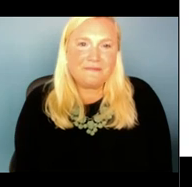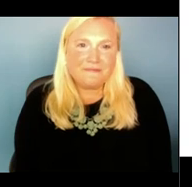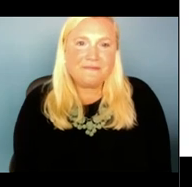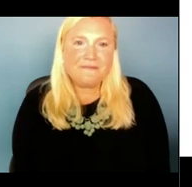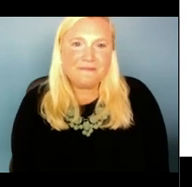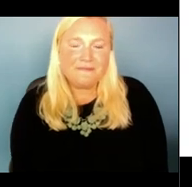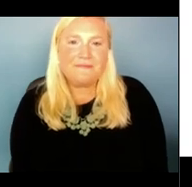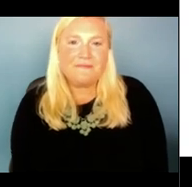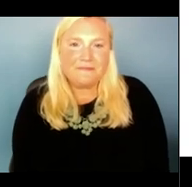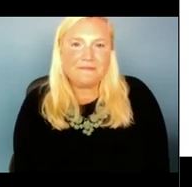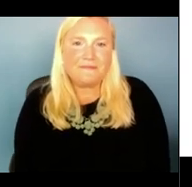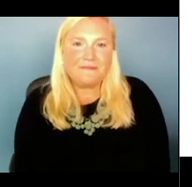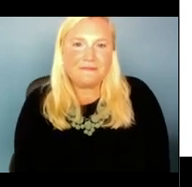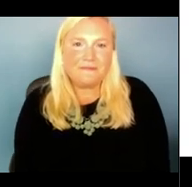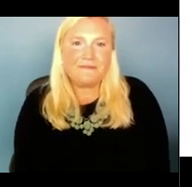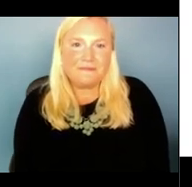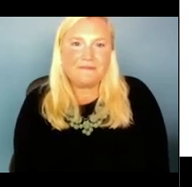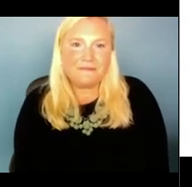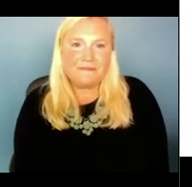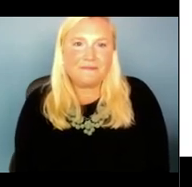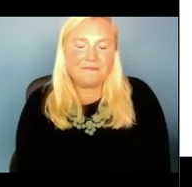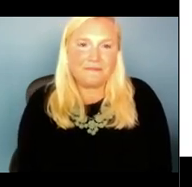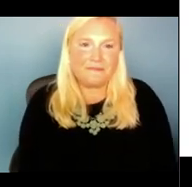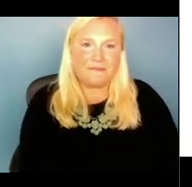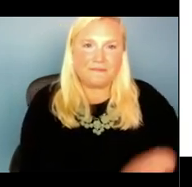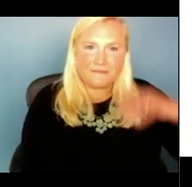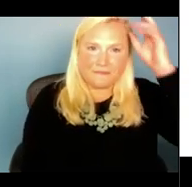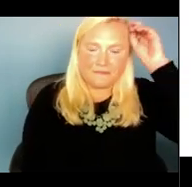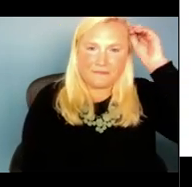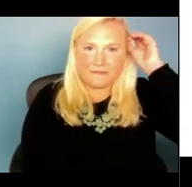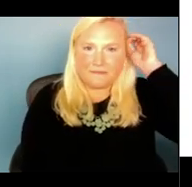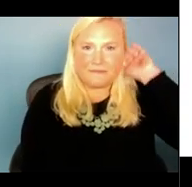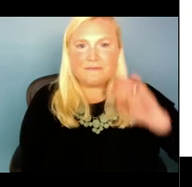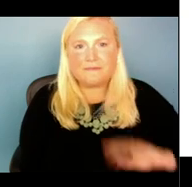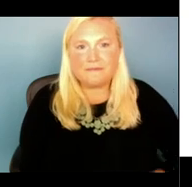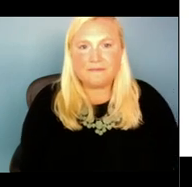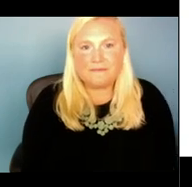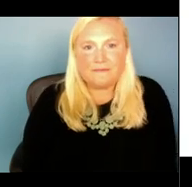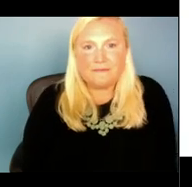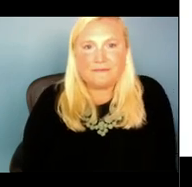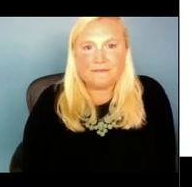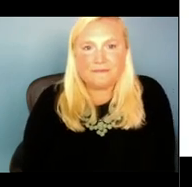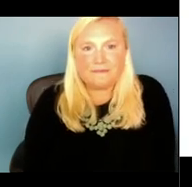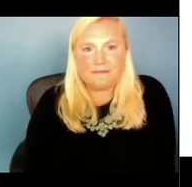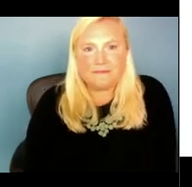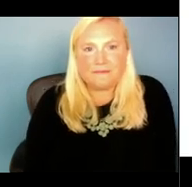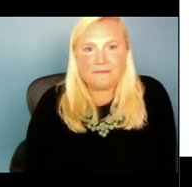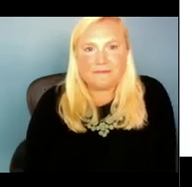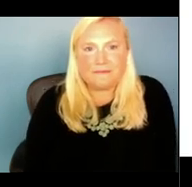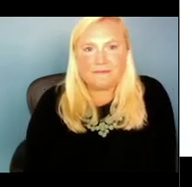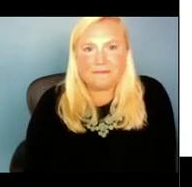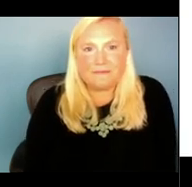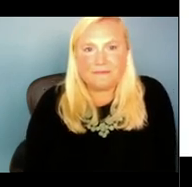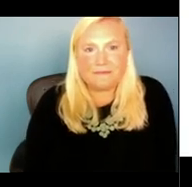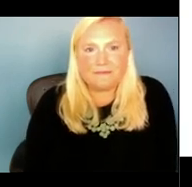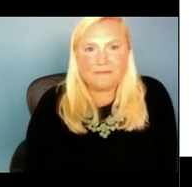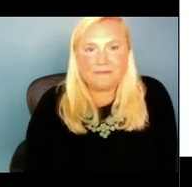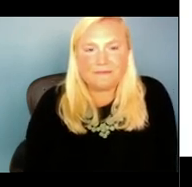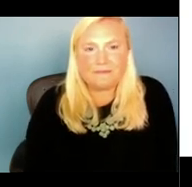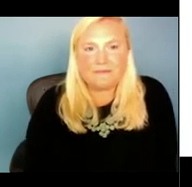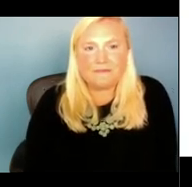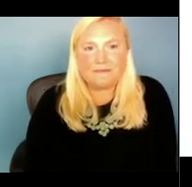ask if that's who we want to be as a field. Yes, there are people whose manner of articulation